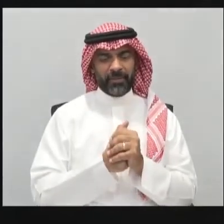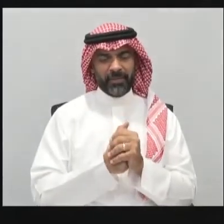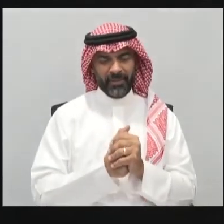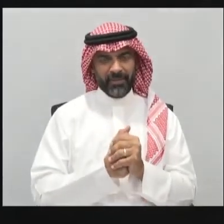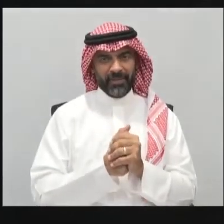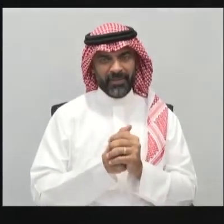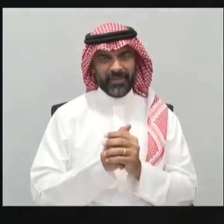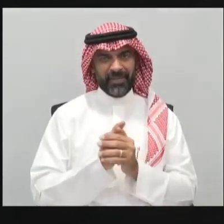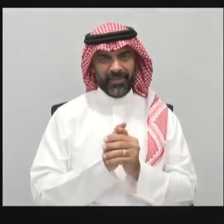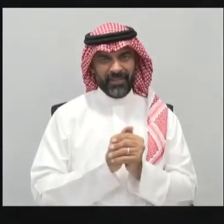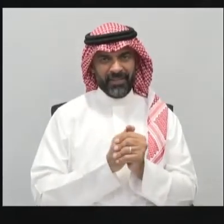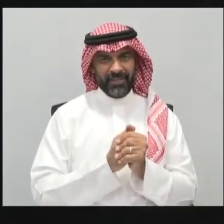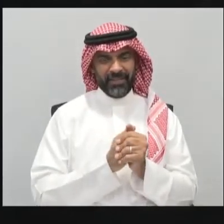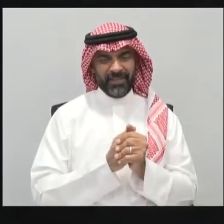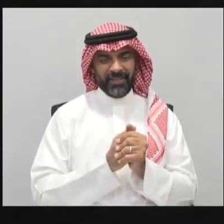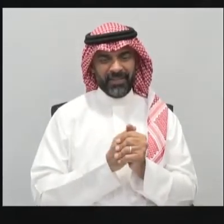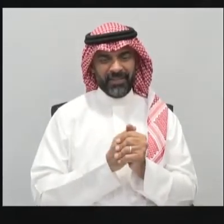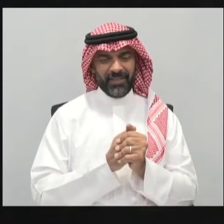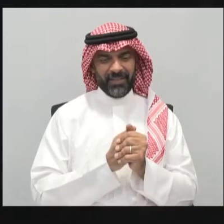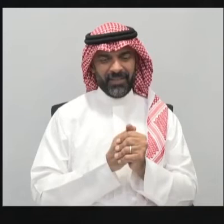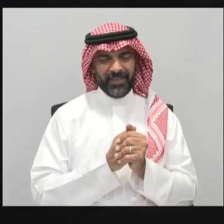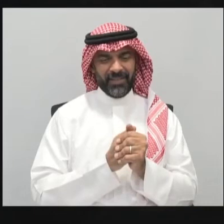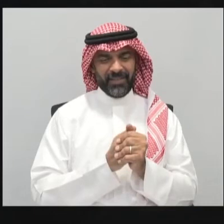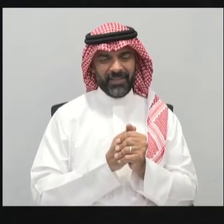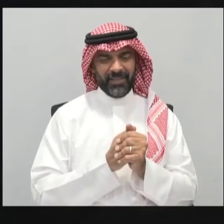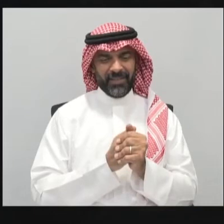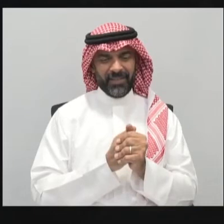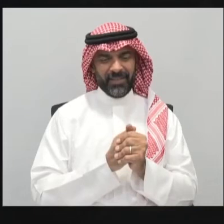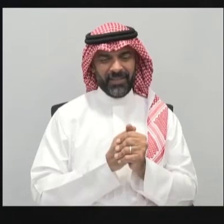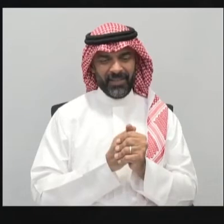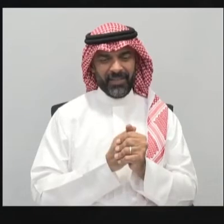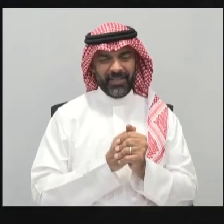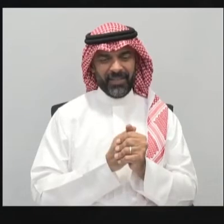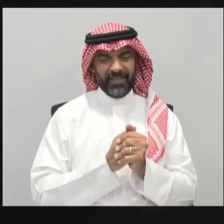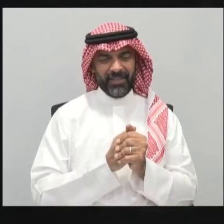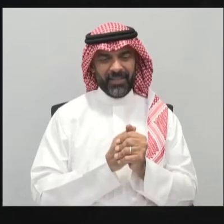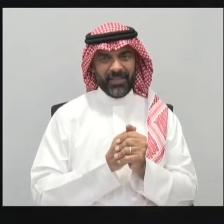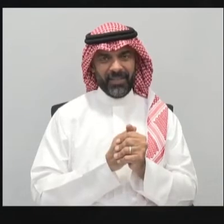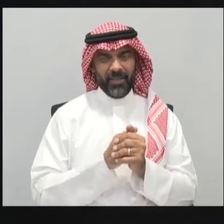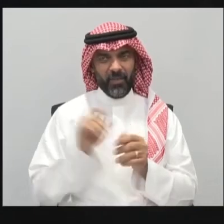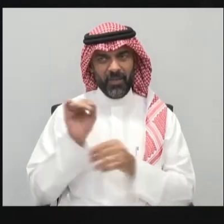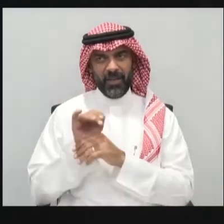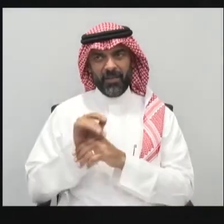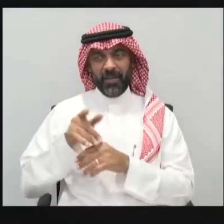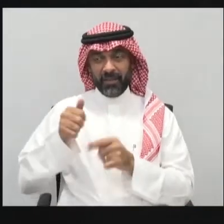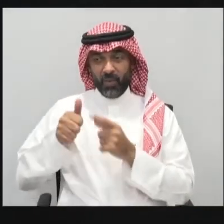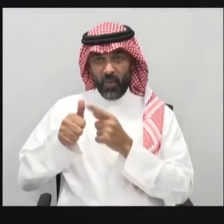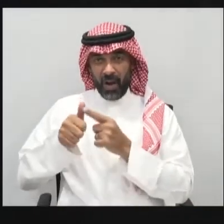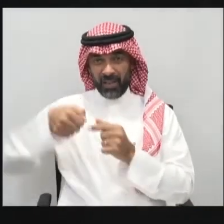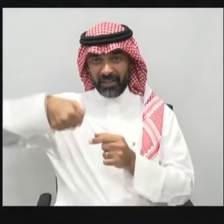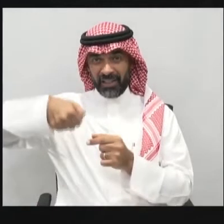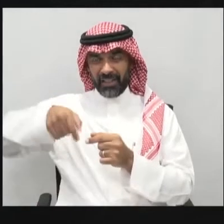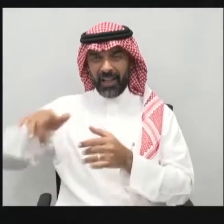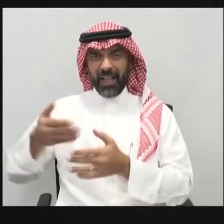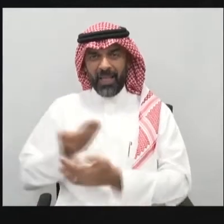bag, so when they go outside and play, maybe she has certain games that they can only play outside. So let's think